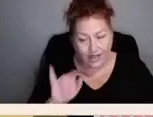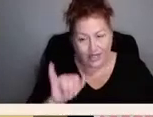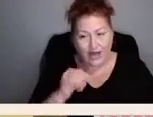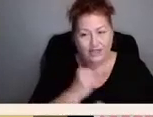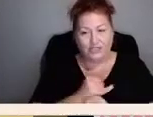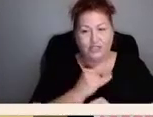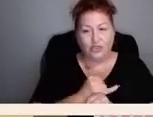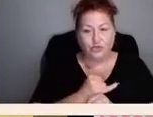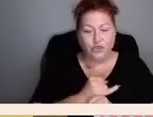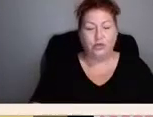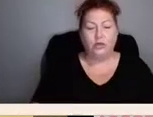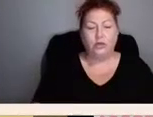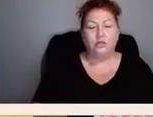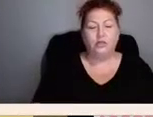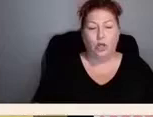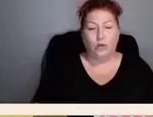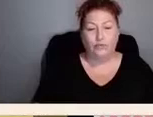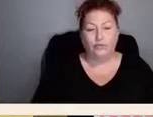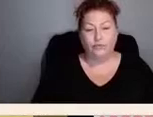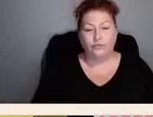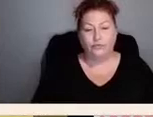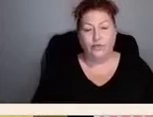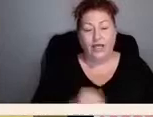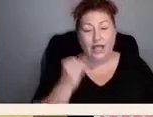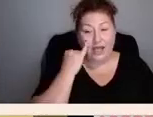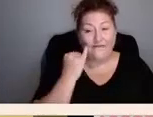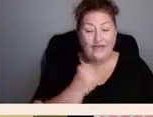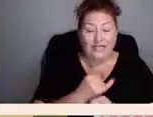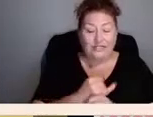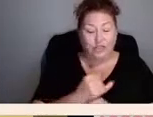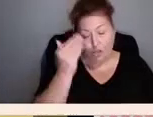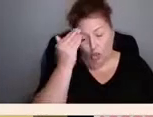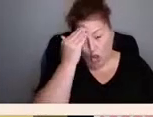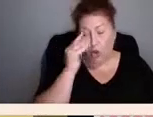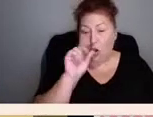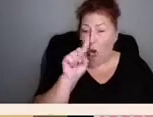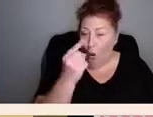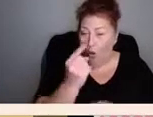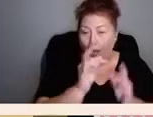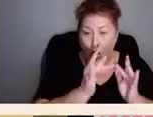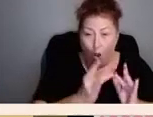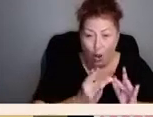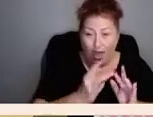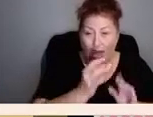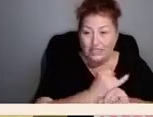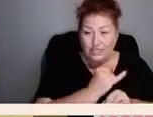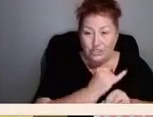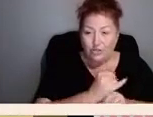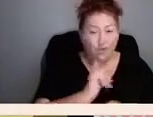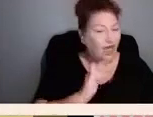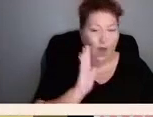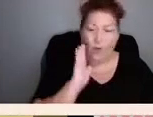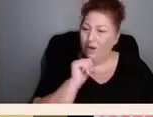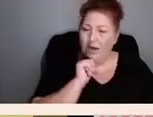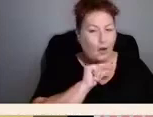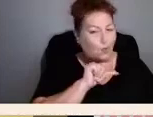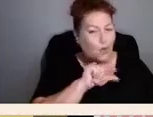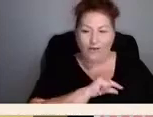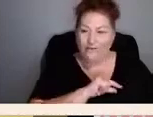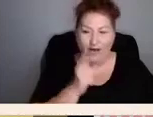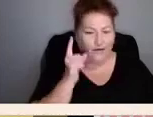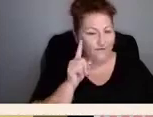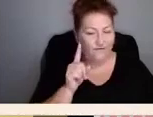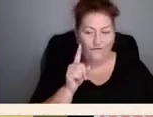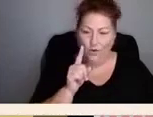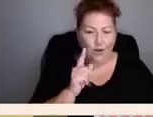institution. So if an institution is known as only an online institution, that would not be the